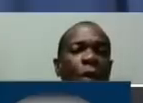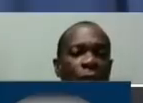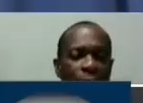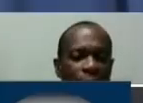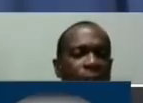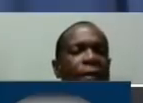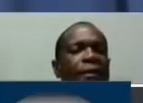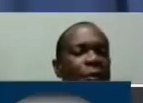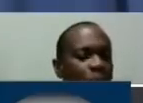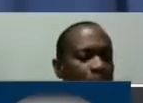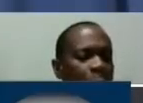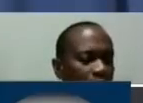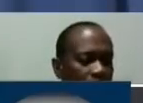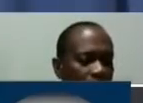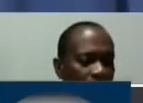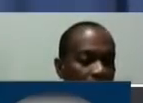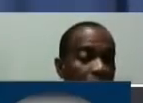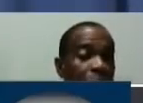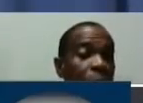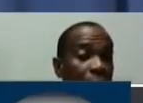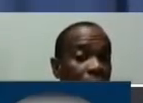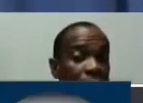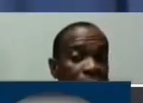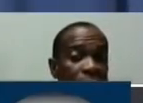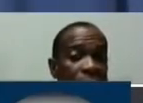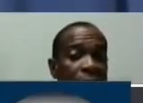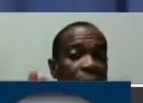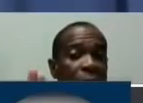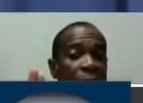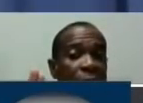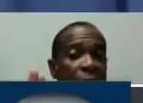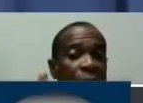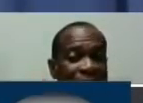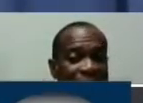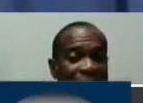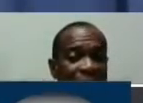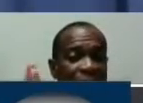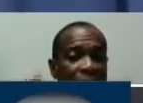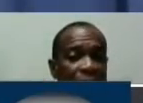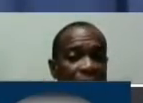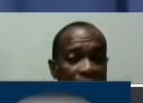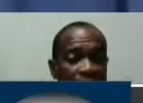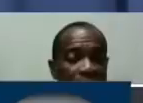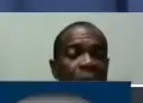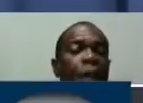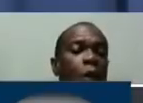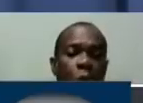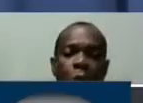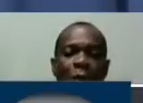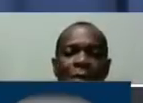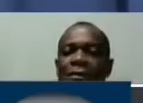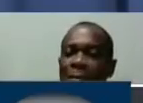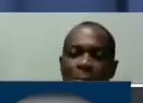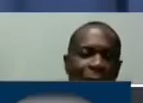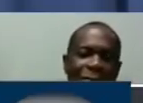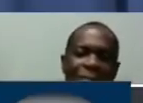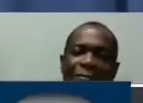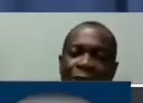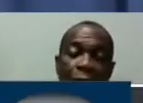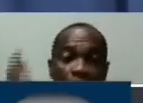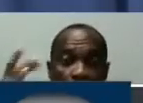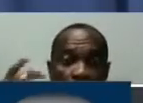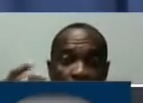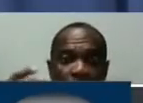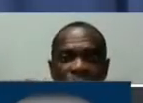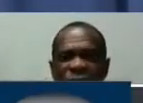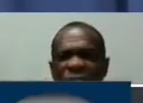because of distance and separation by water. We want to make sure that they never run out of resources. Because in Trinidad, you could rush